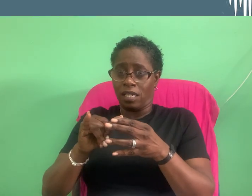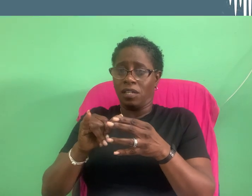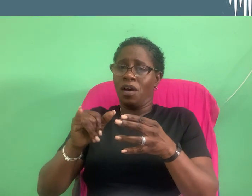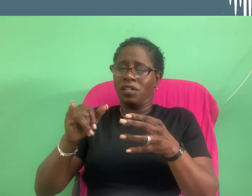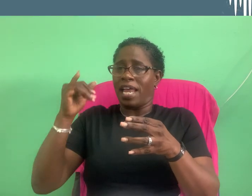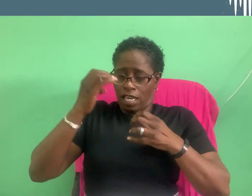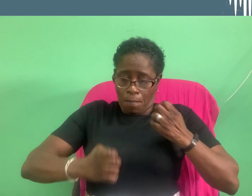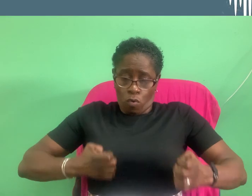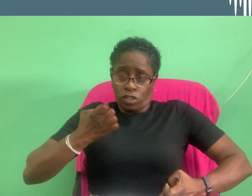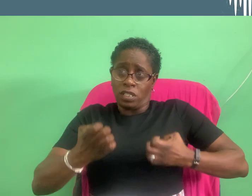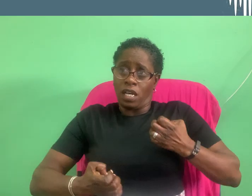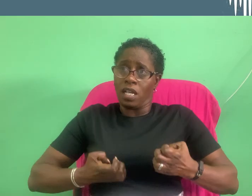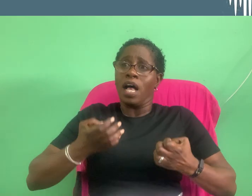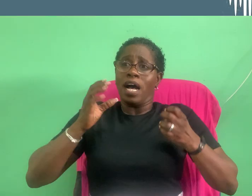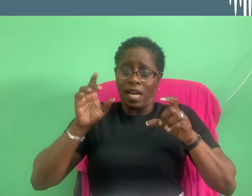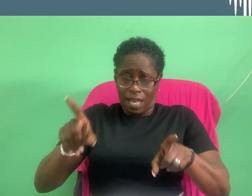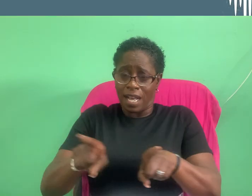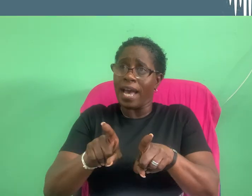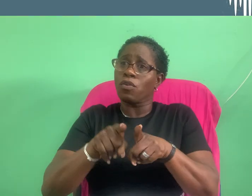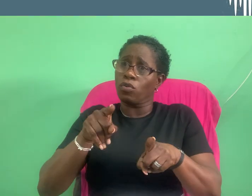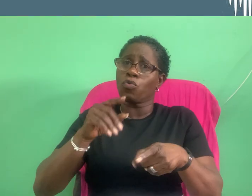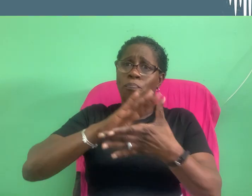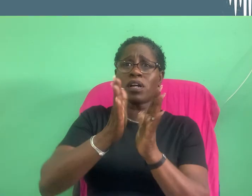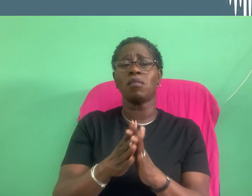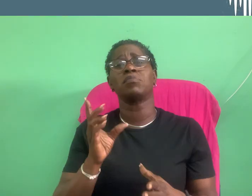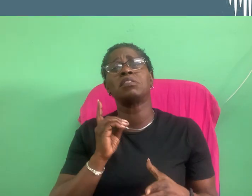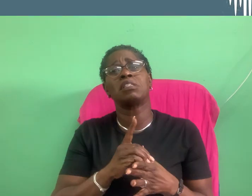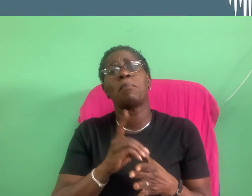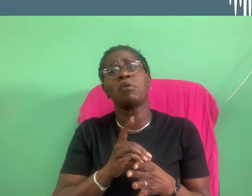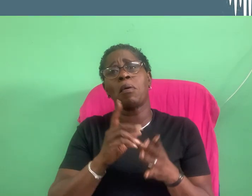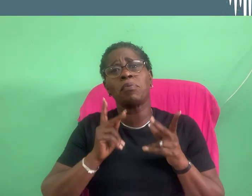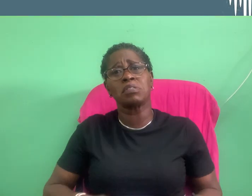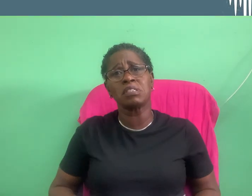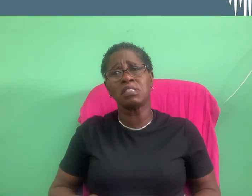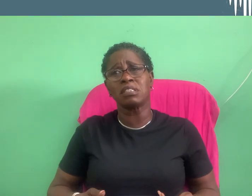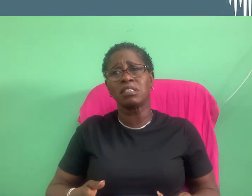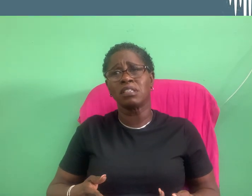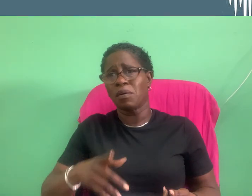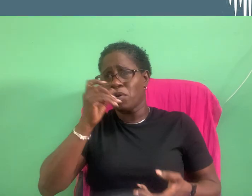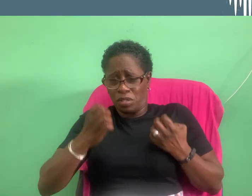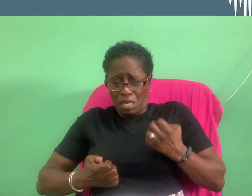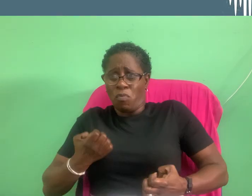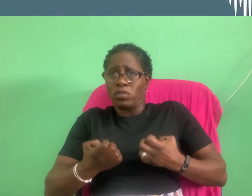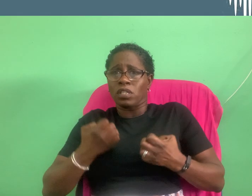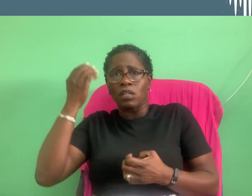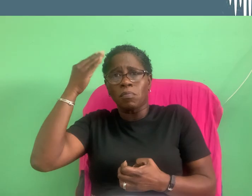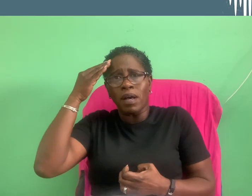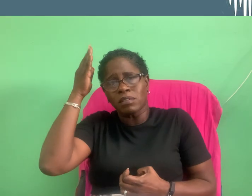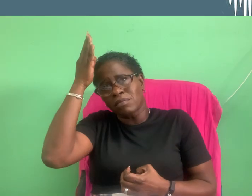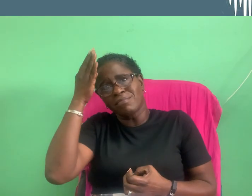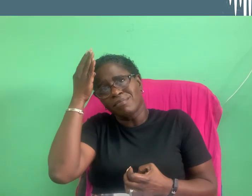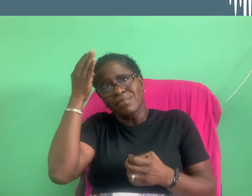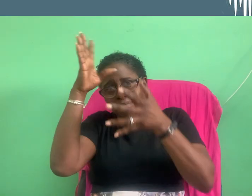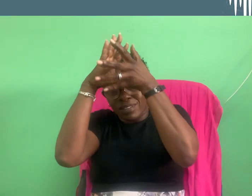disabling conditions. But the other piece here is that if all we have is a hammer, everything's going to look like what it needs as the solution is a hammer. And so we're